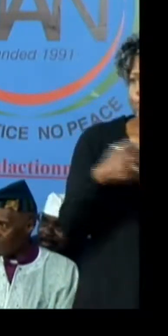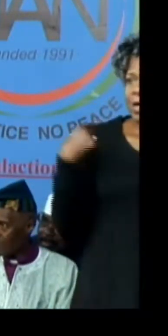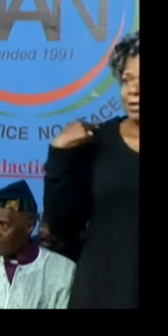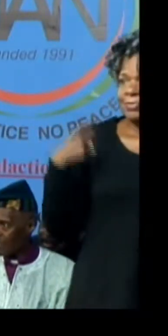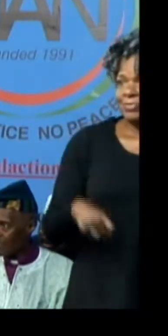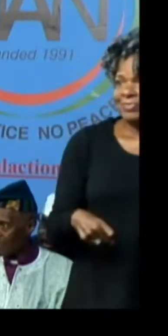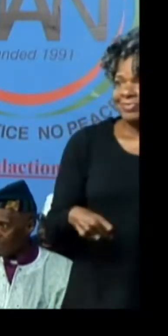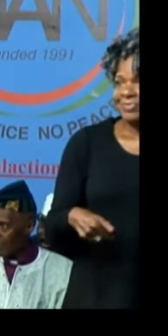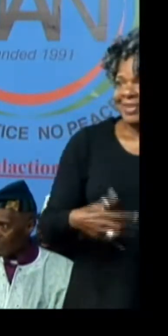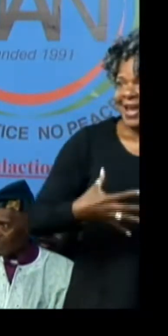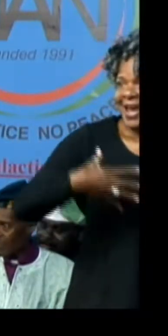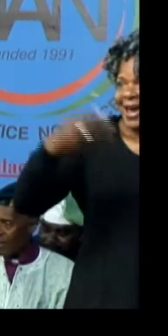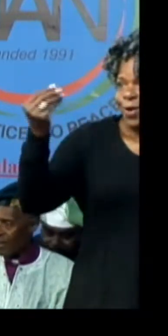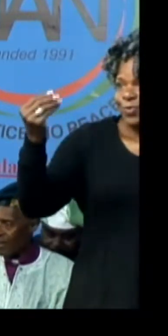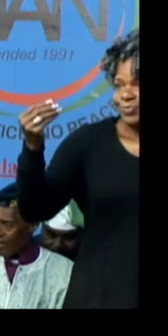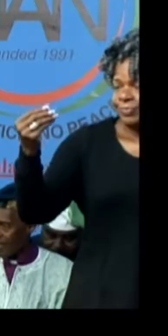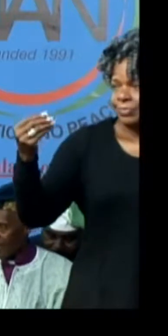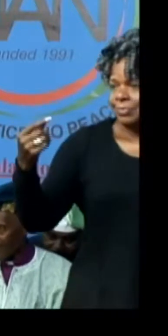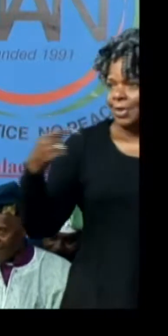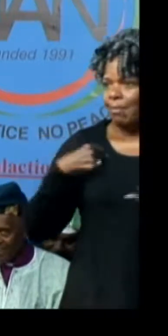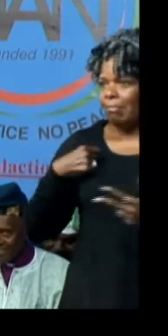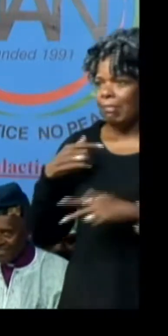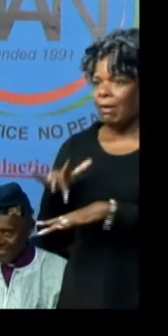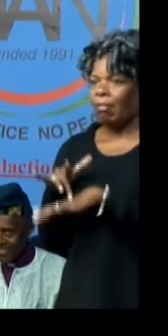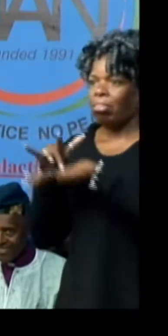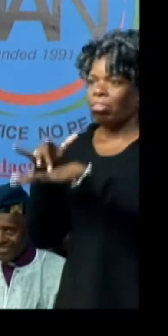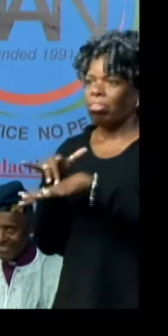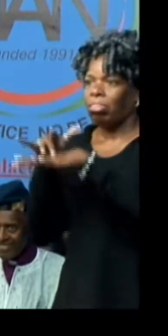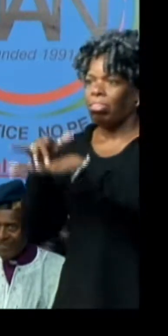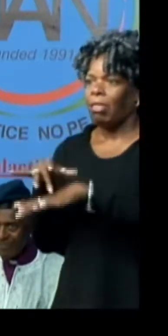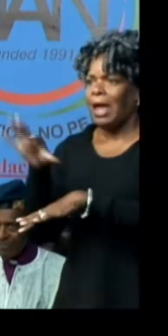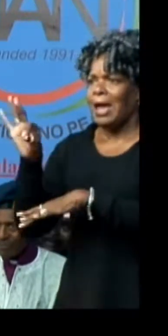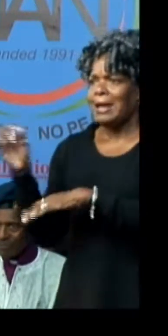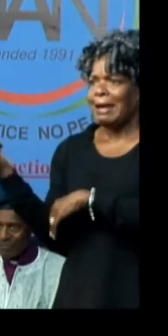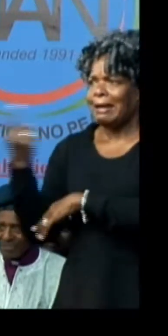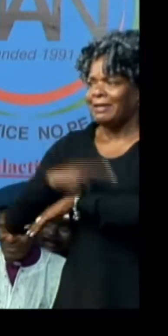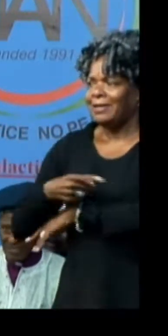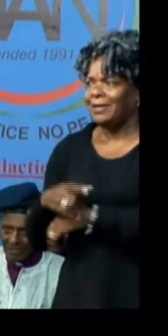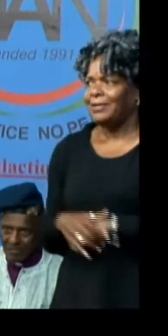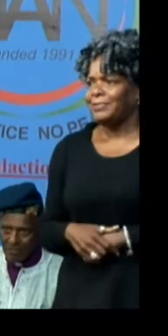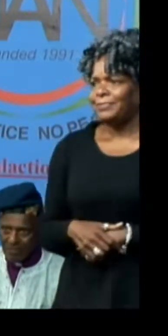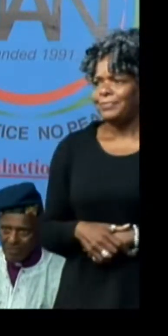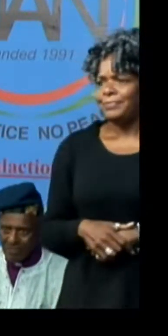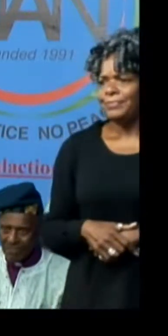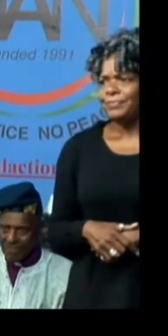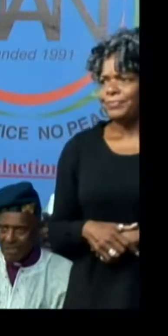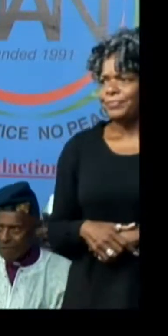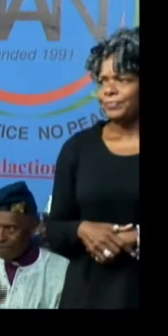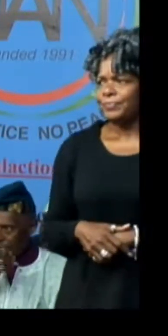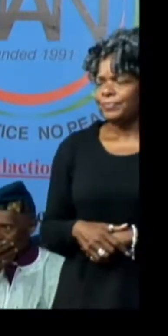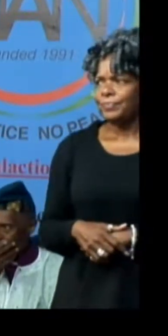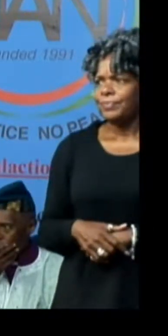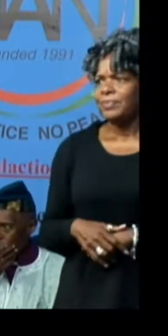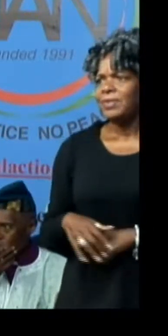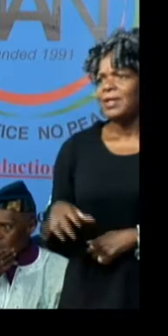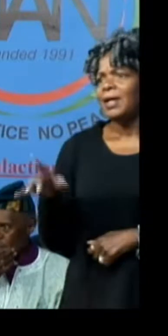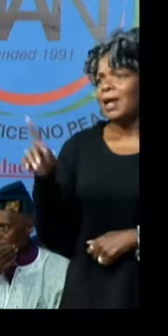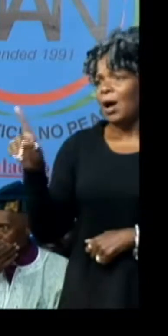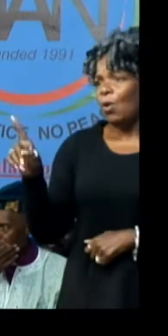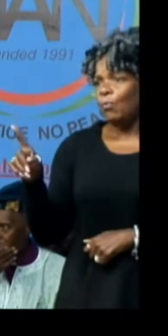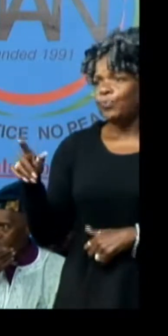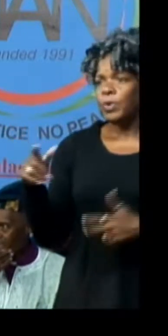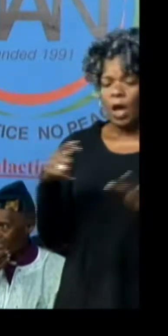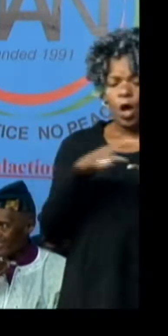my cellies. I don't know how that works out, Bertha, for one of my fellow